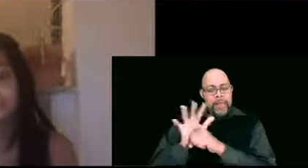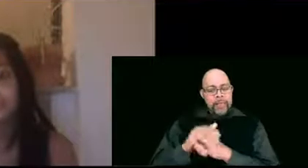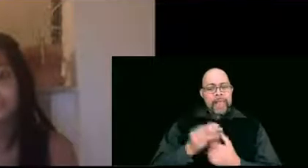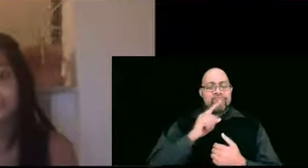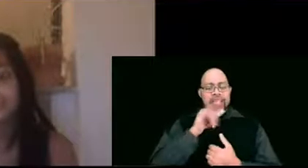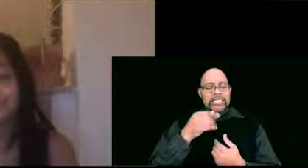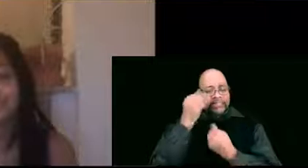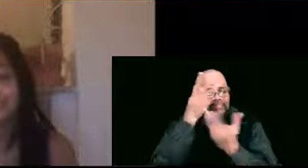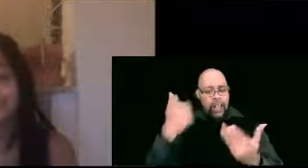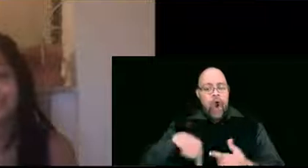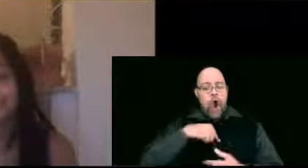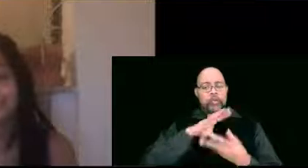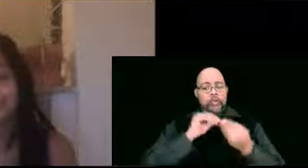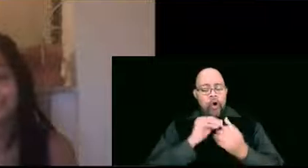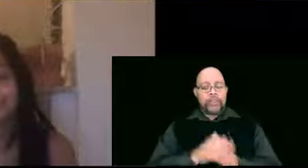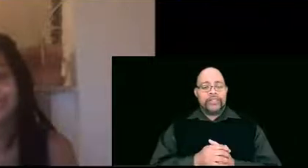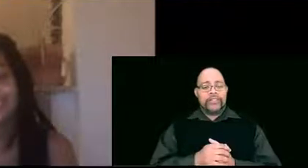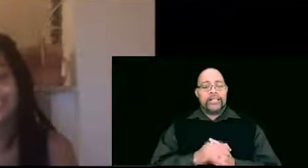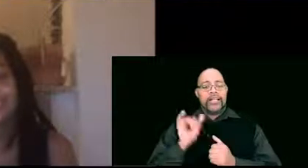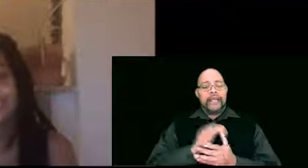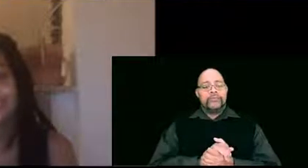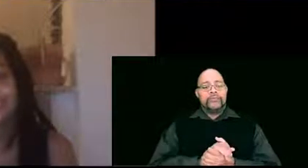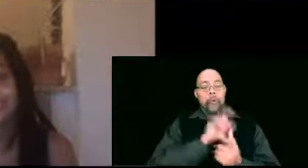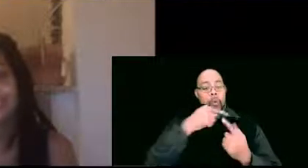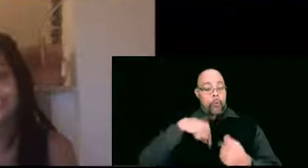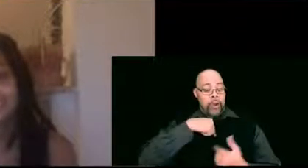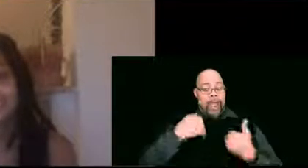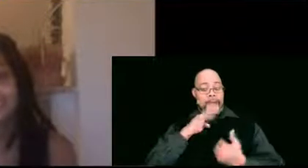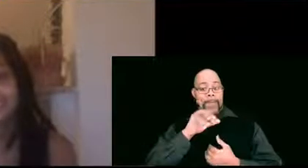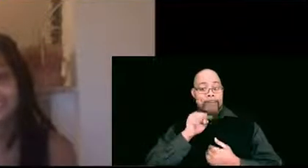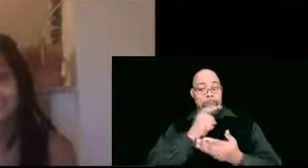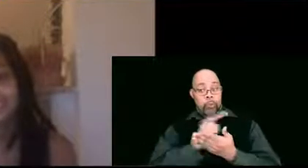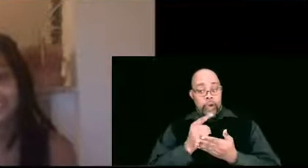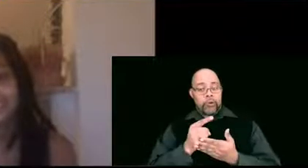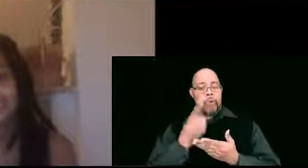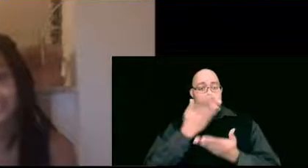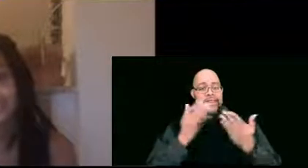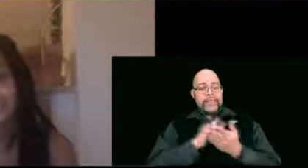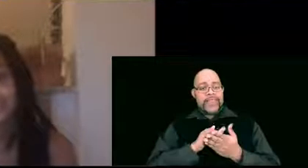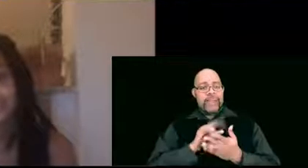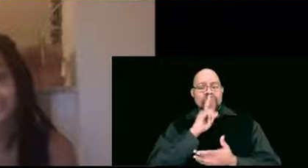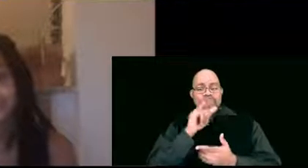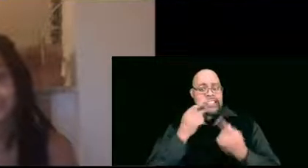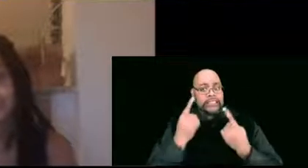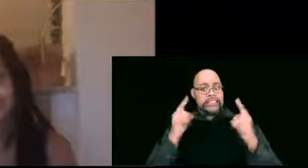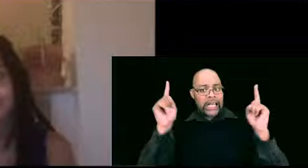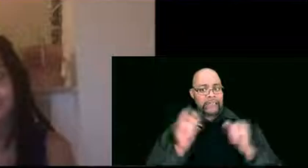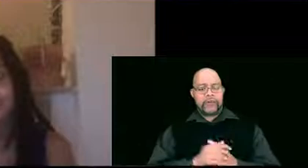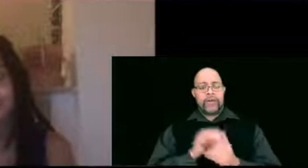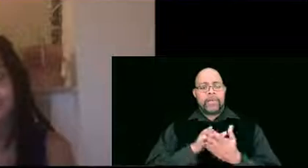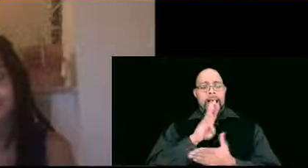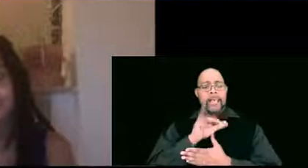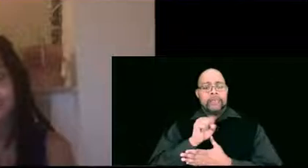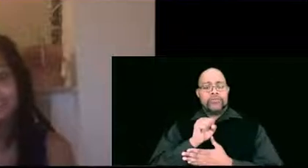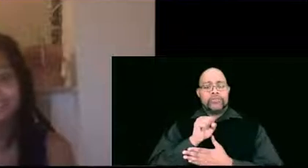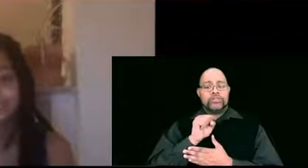BIMS film and really telling our story, right? Like when we had BIMS week, one of the things that was just really